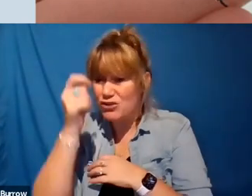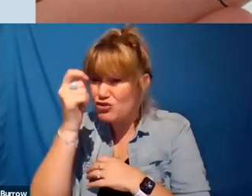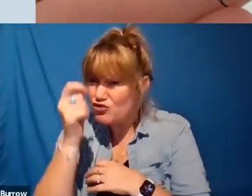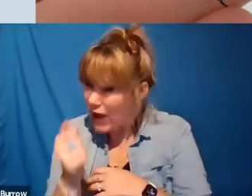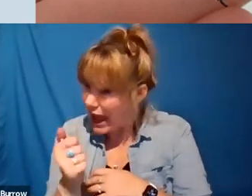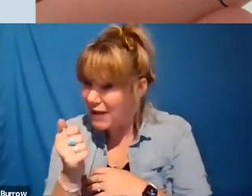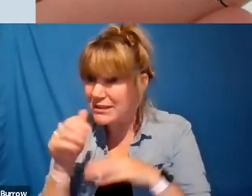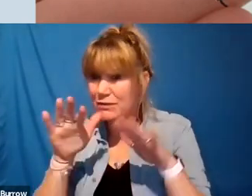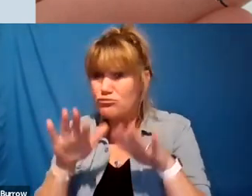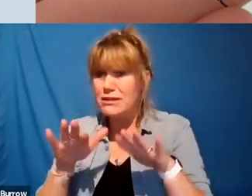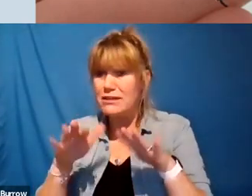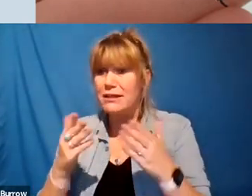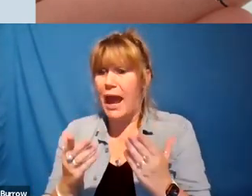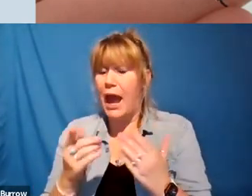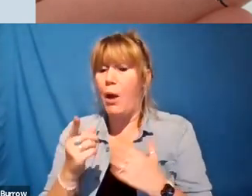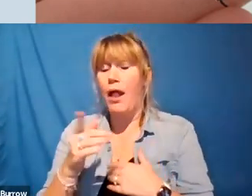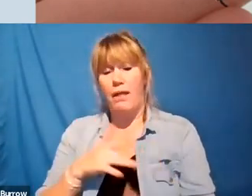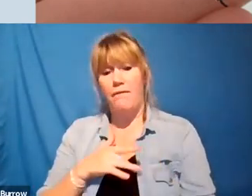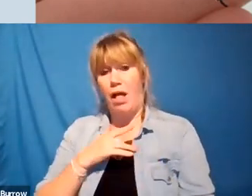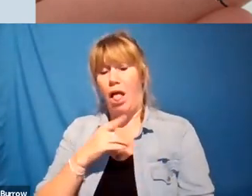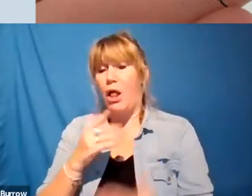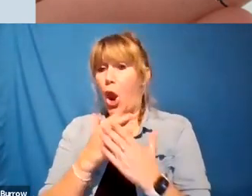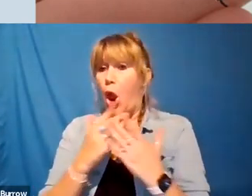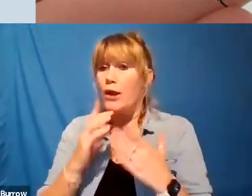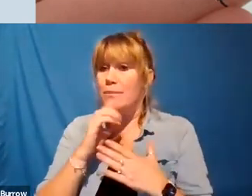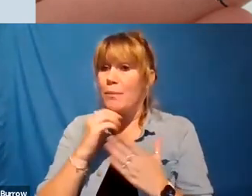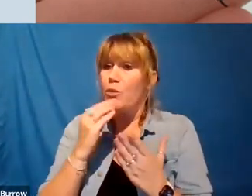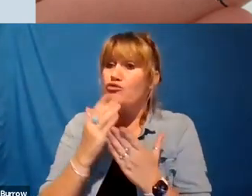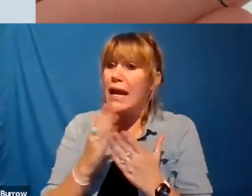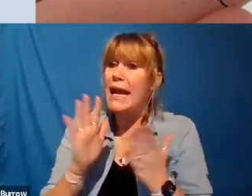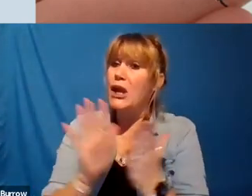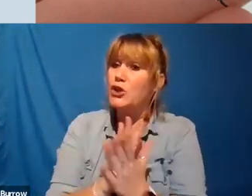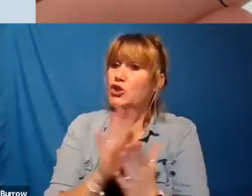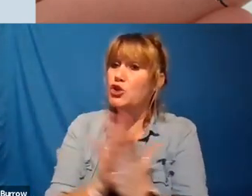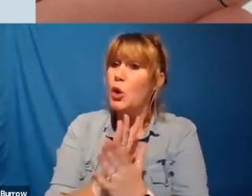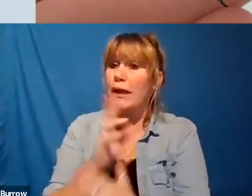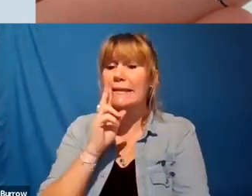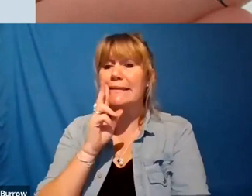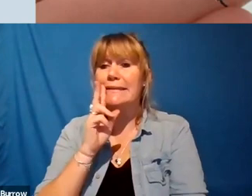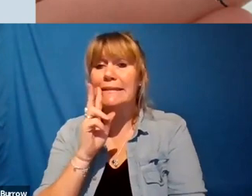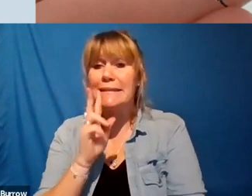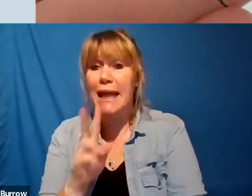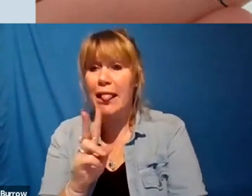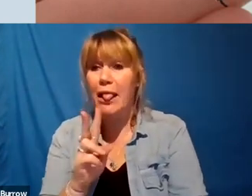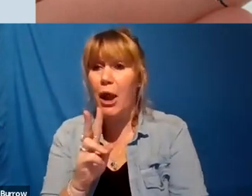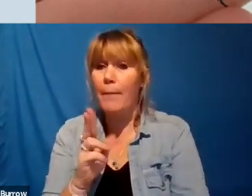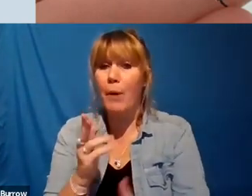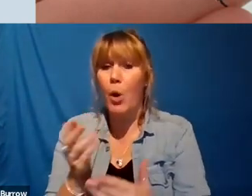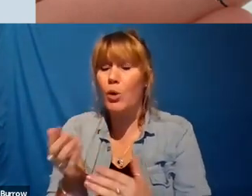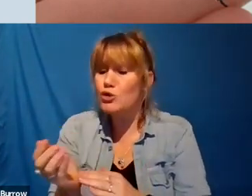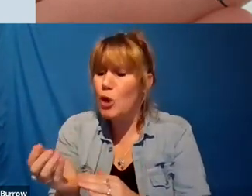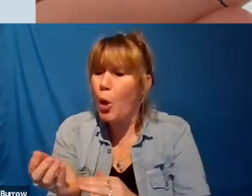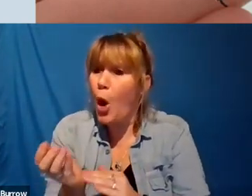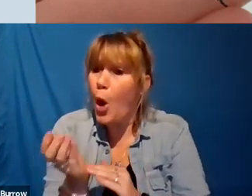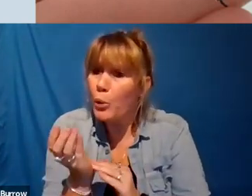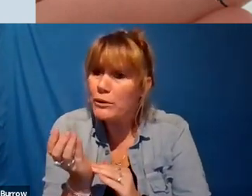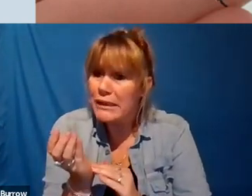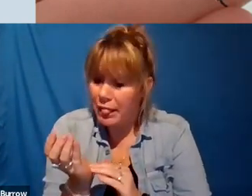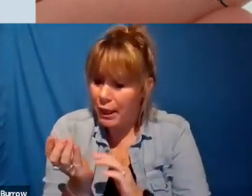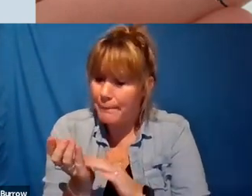And I find that people really enjoyed seeing them, but also like getting to kind of hold these like tiny embroidered